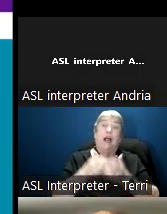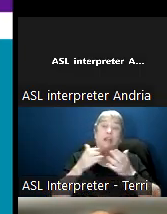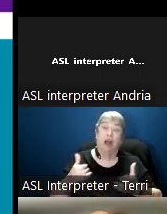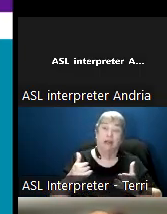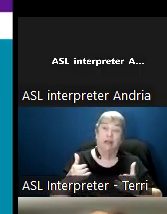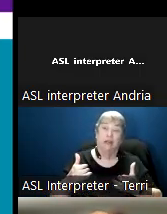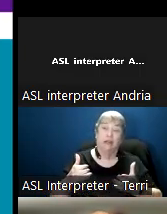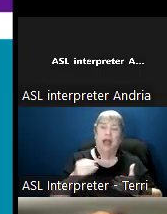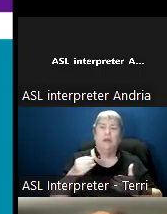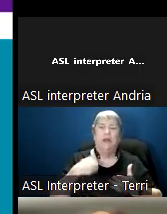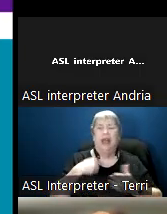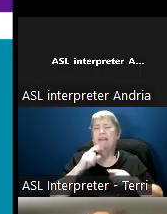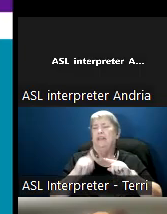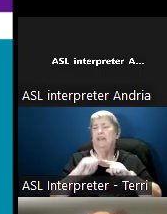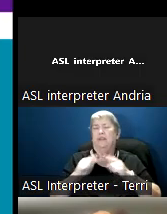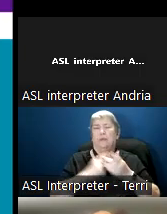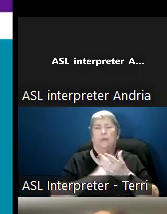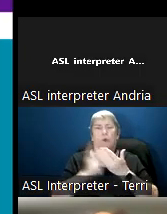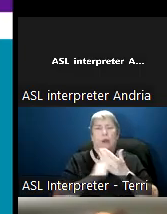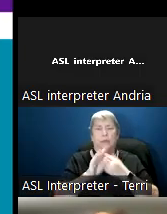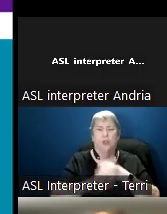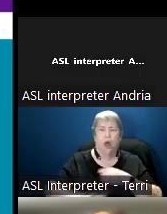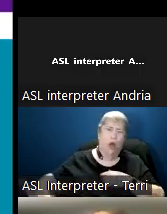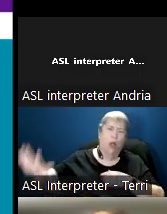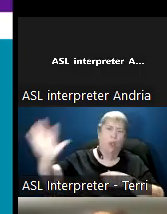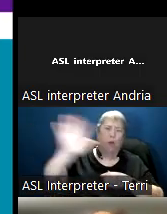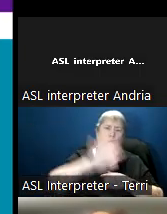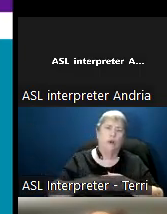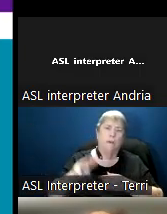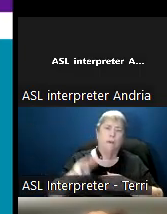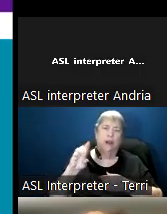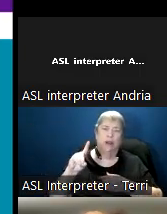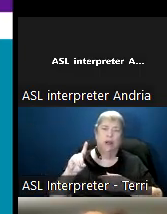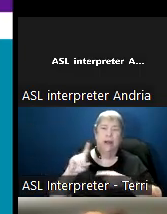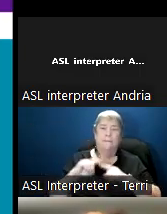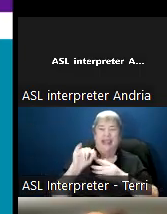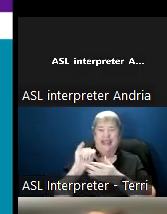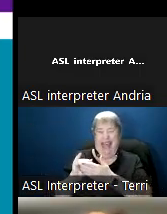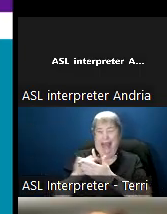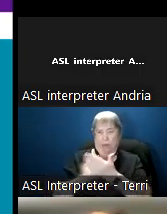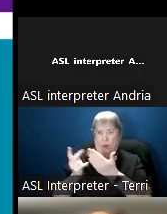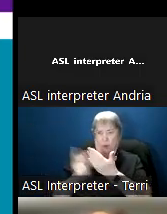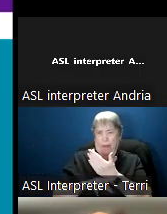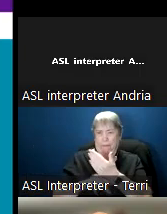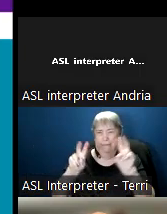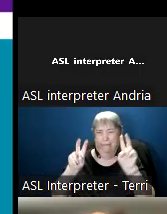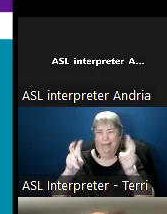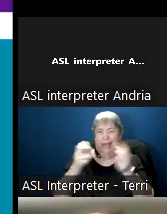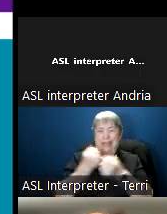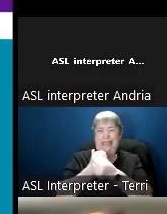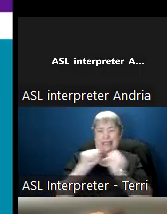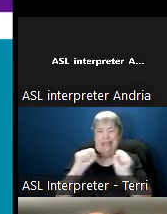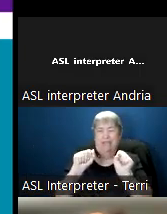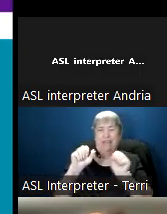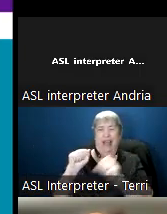abuse intervention programs across Maryland, but I've found that Safe at Home's model seems to work really well. And we